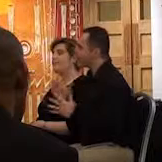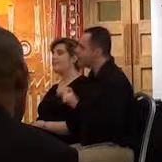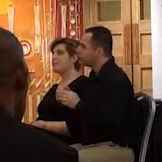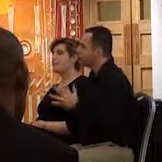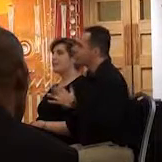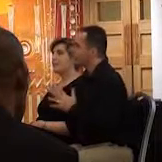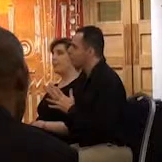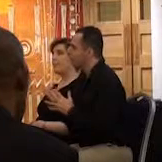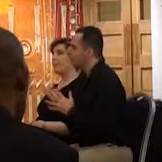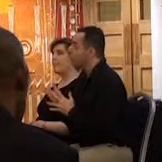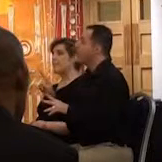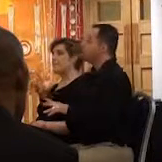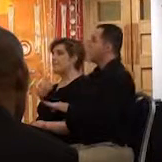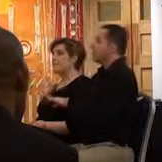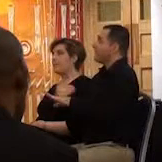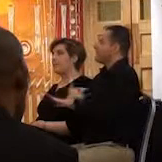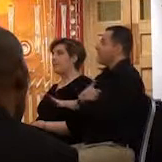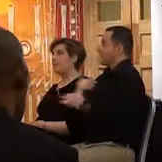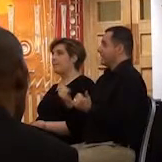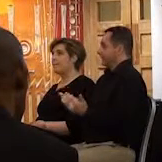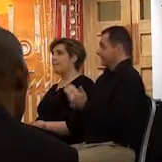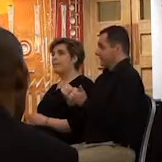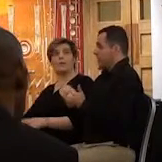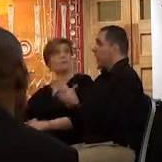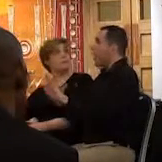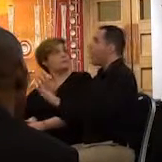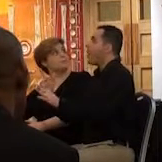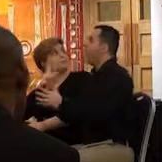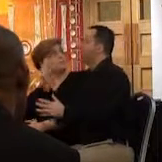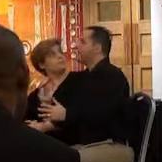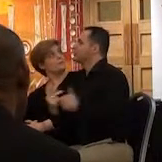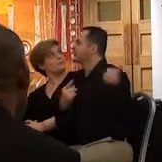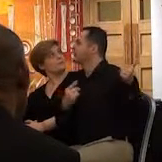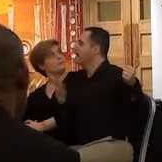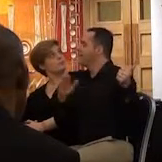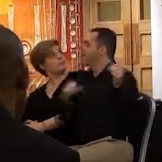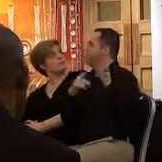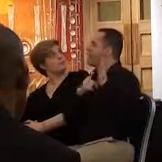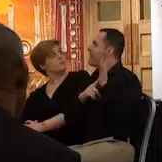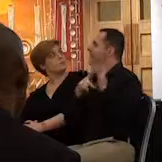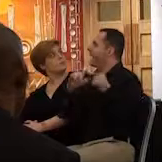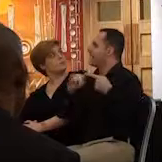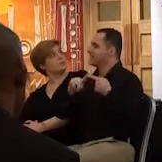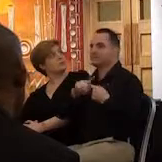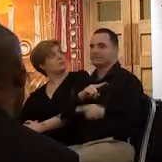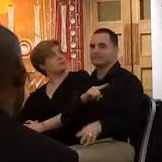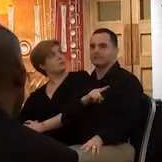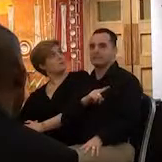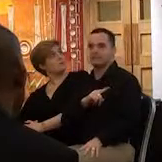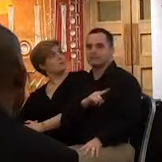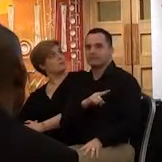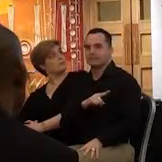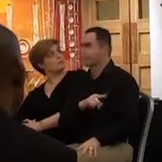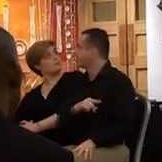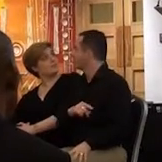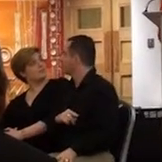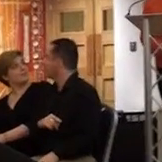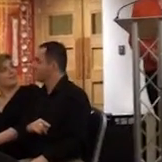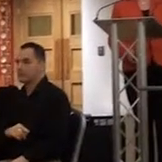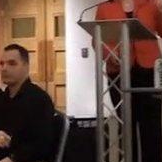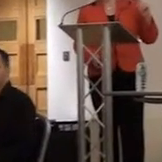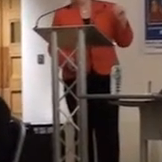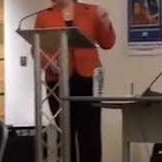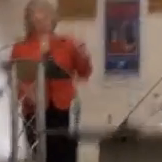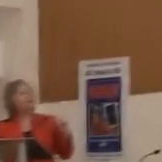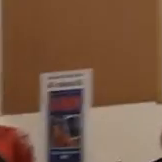before I finish, or before I go, I've got the pictures. These are Alice's pictures of Grandpa and Grandma. I